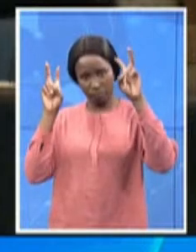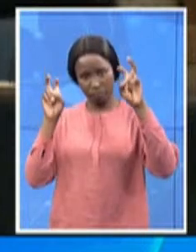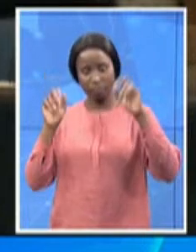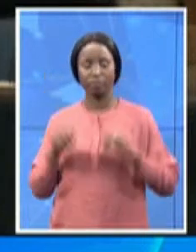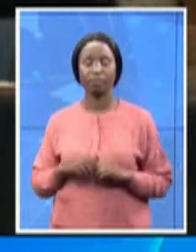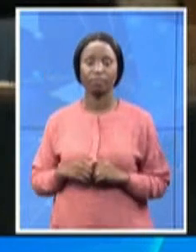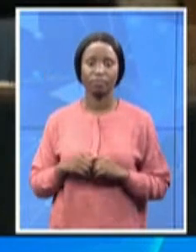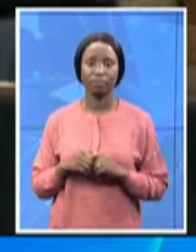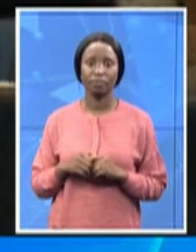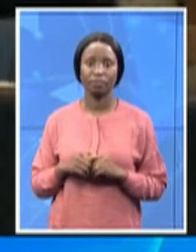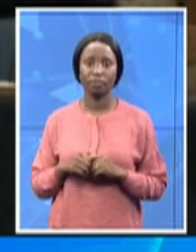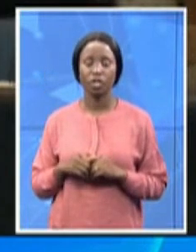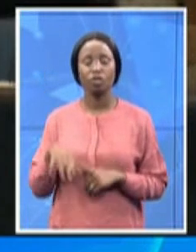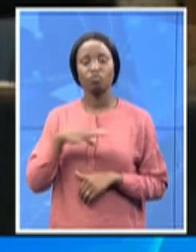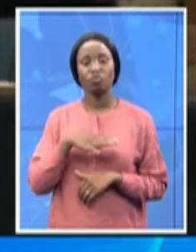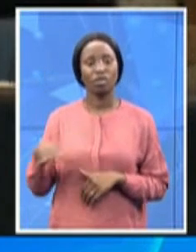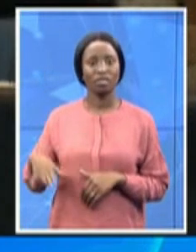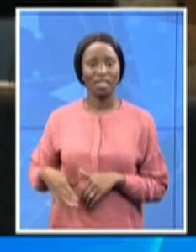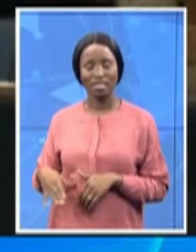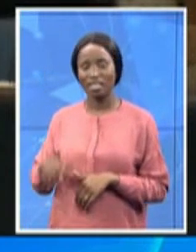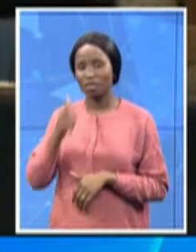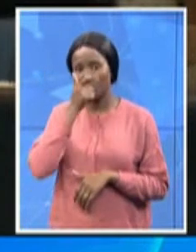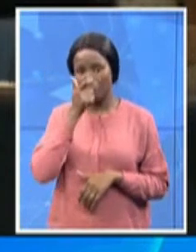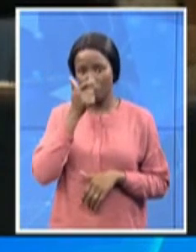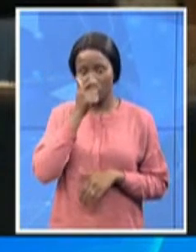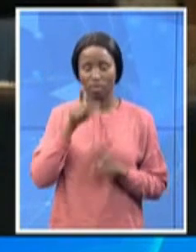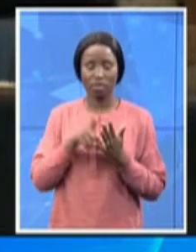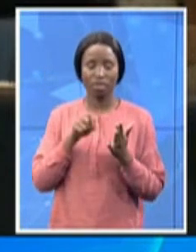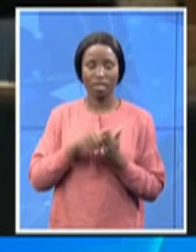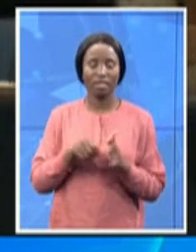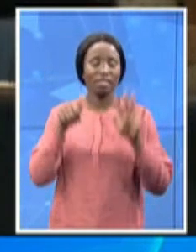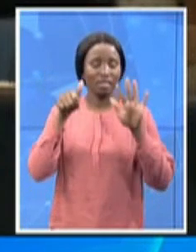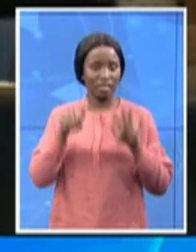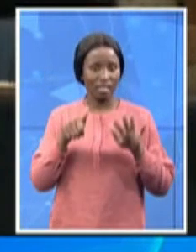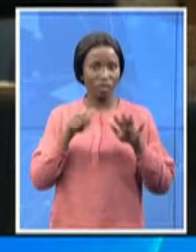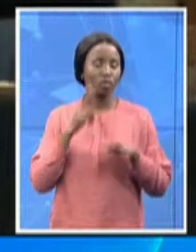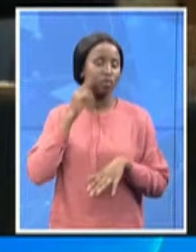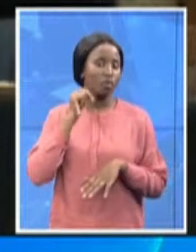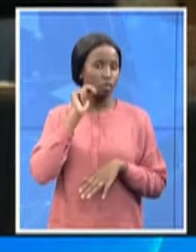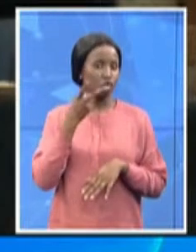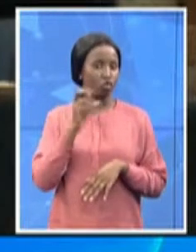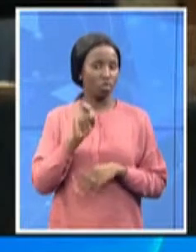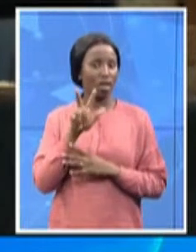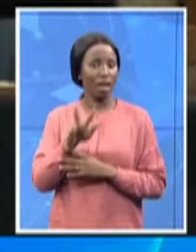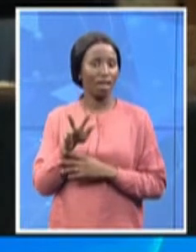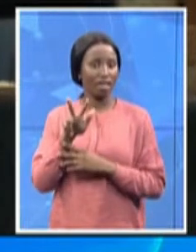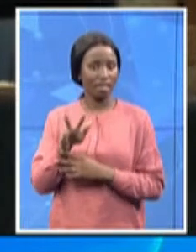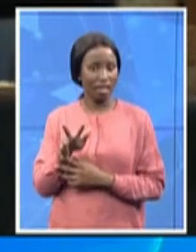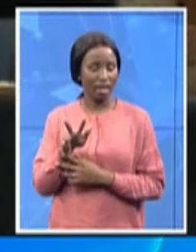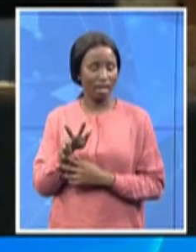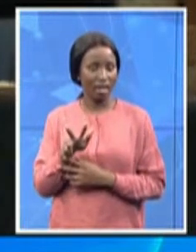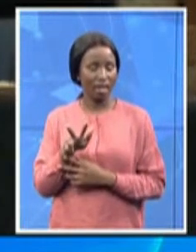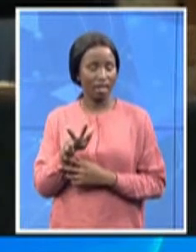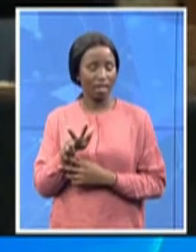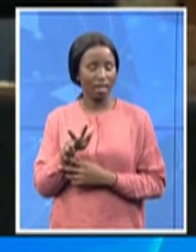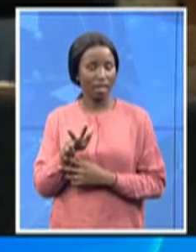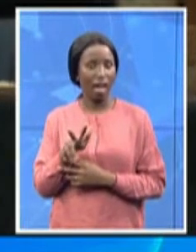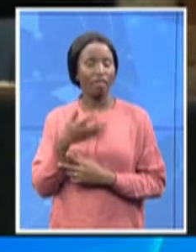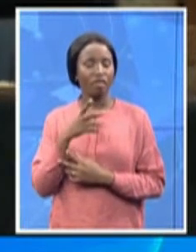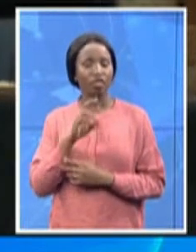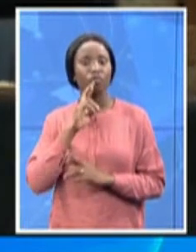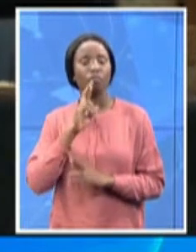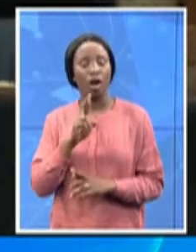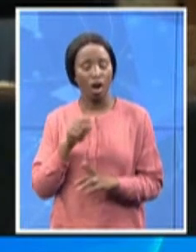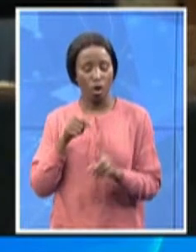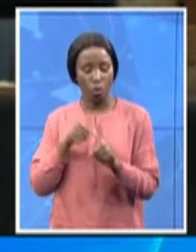on 6 November 2018, in his reply to Mr. Maimane's question,